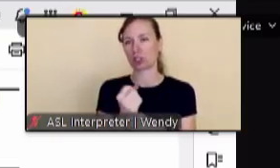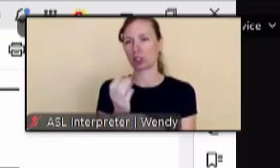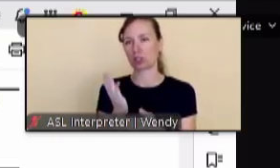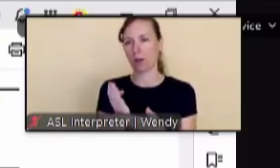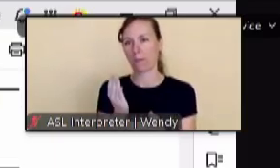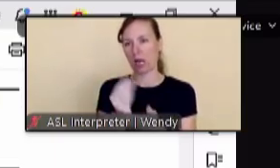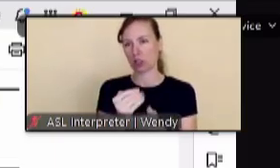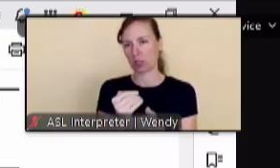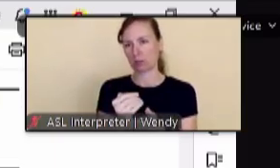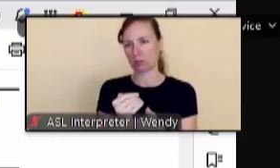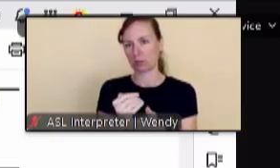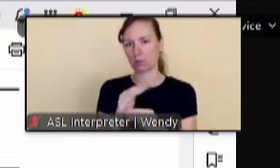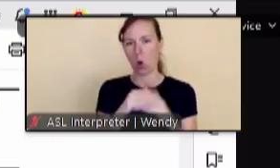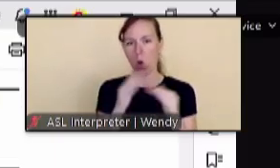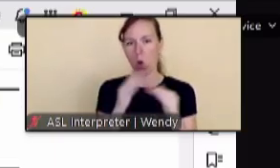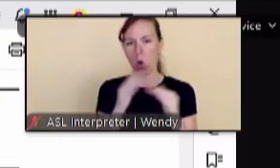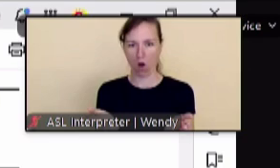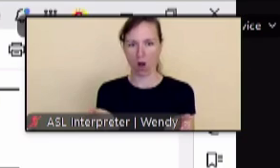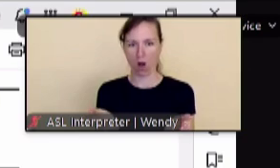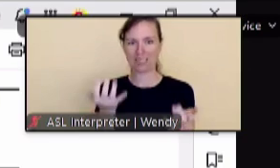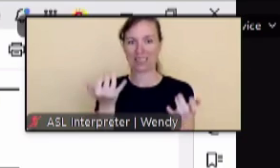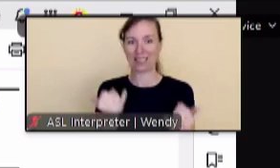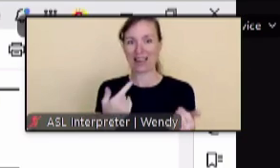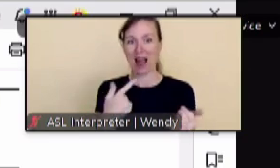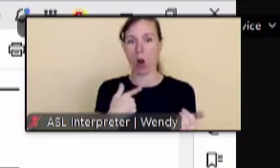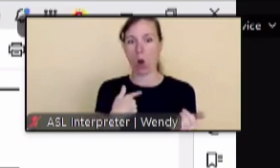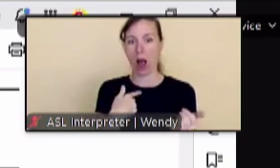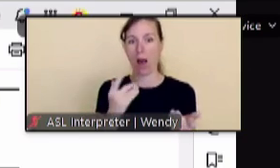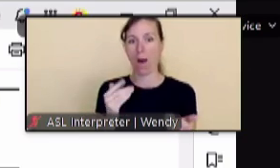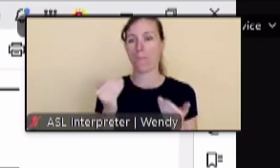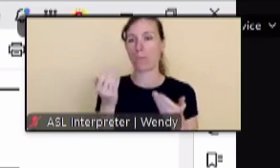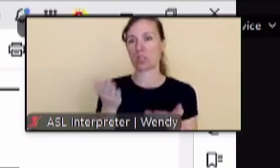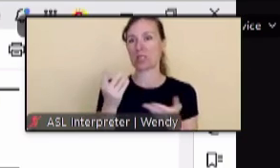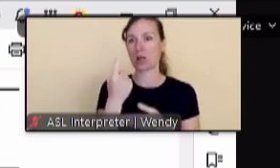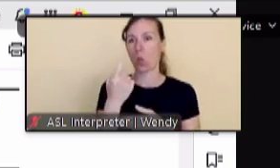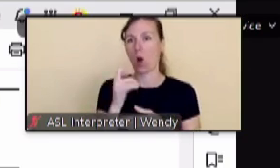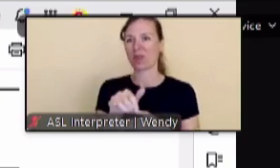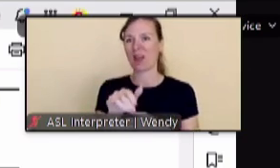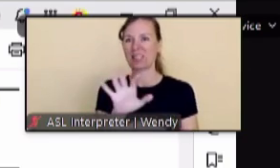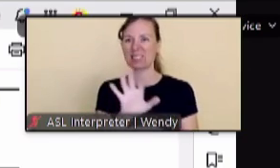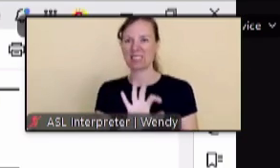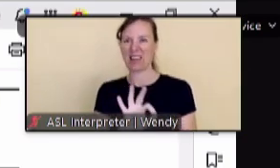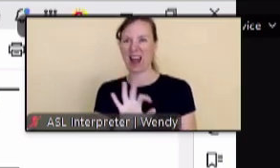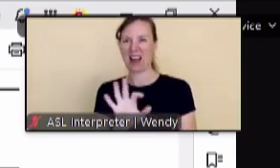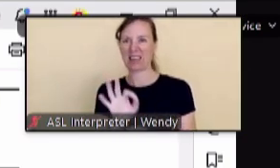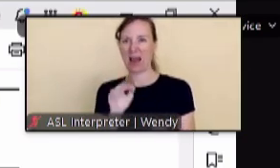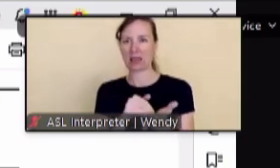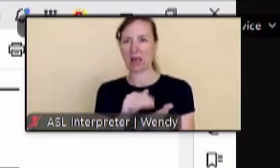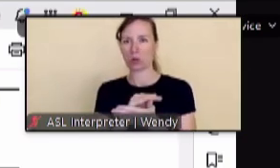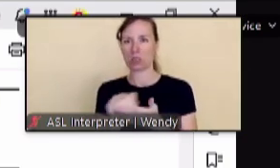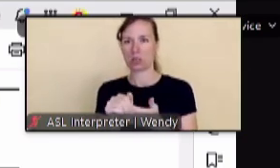And now I'm presenting one that's $99,000 under last year's budget.